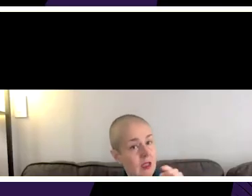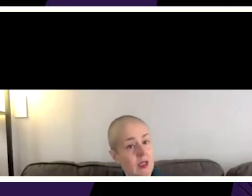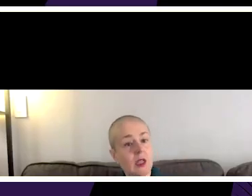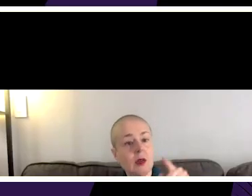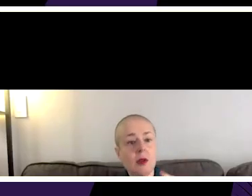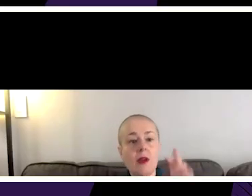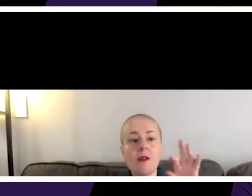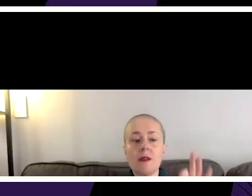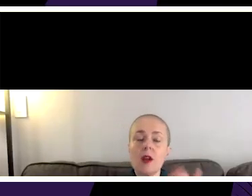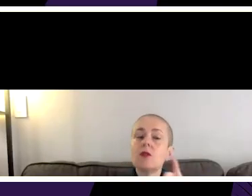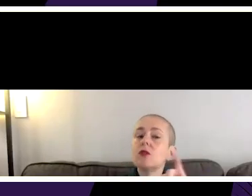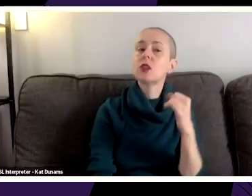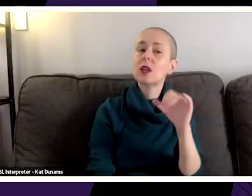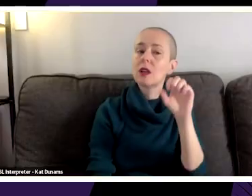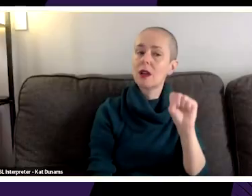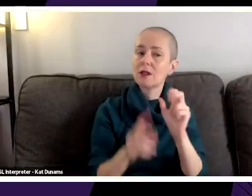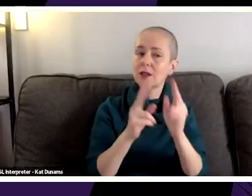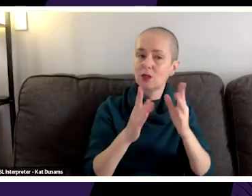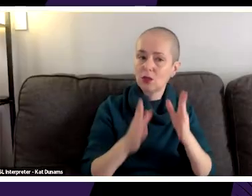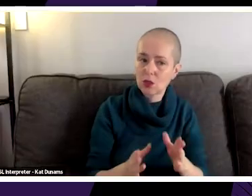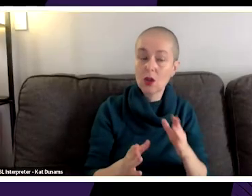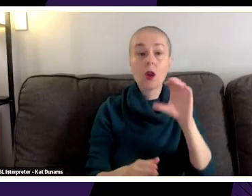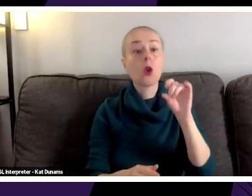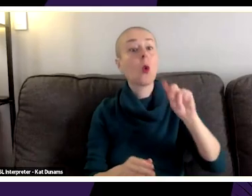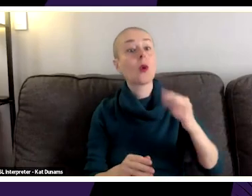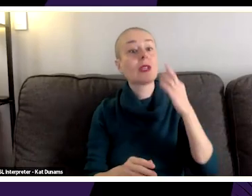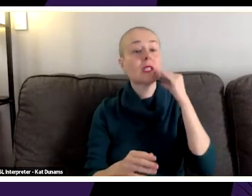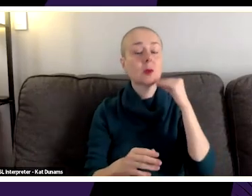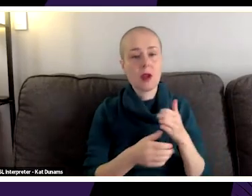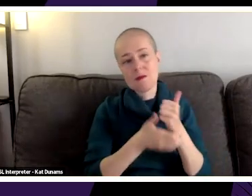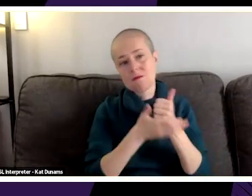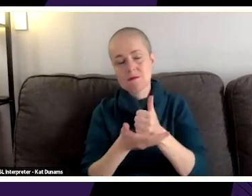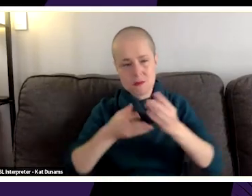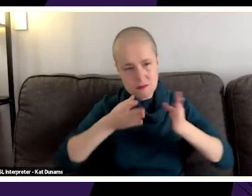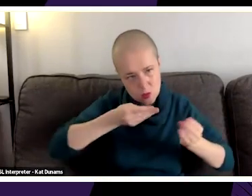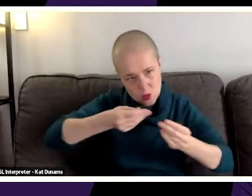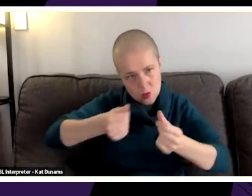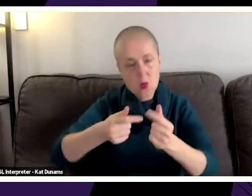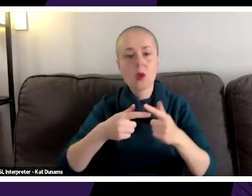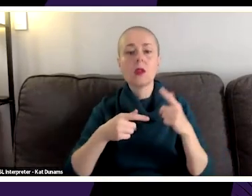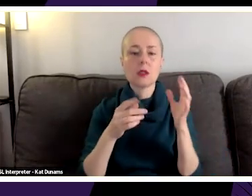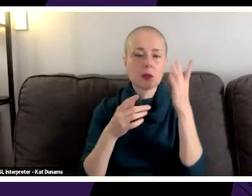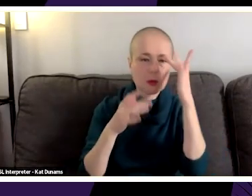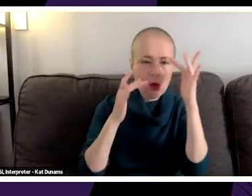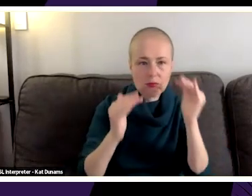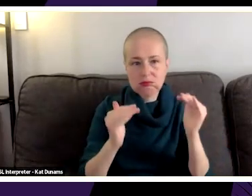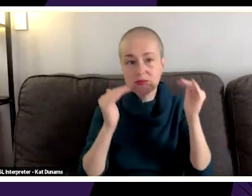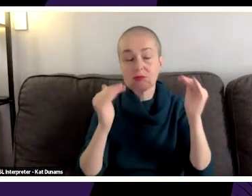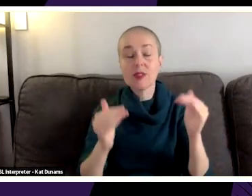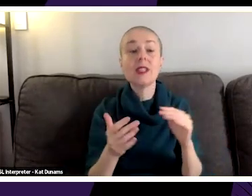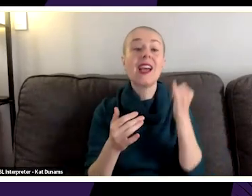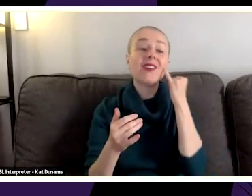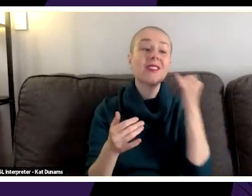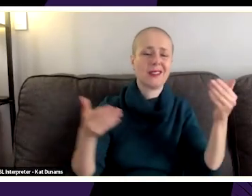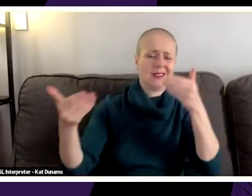P5.js editor. This feature makes the coding experience smoother and smarter. Her work helps prevent irrelevant suggestions and